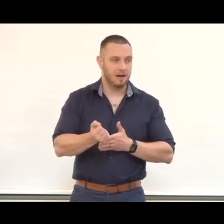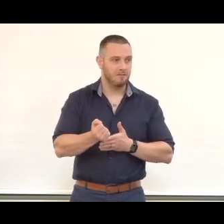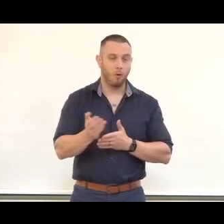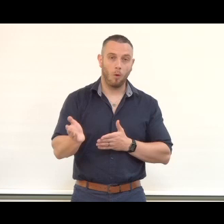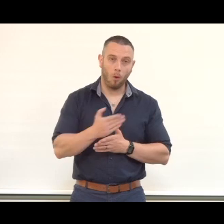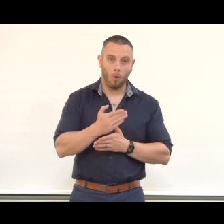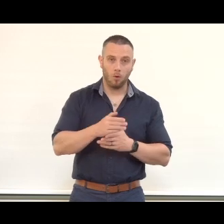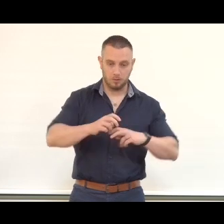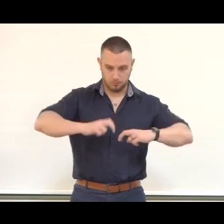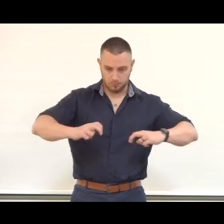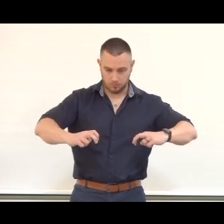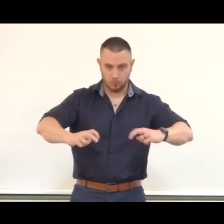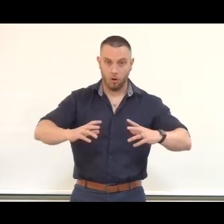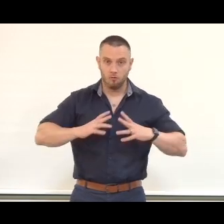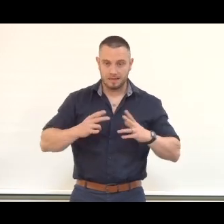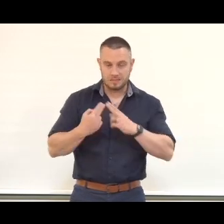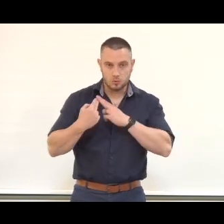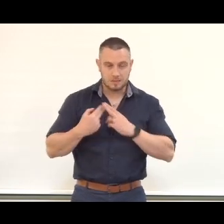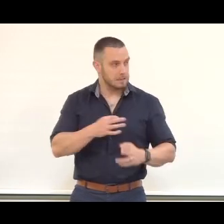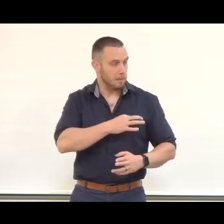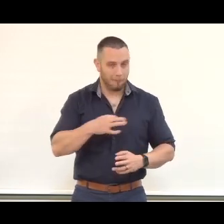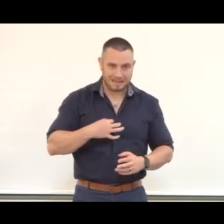the positions on duty. There's medics,